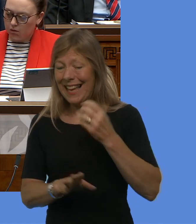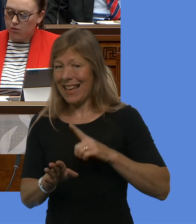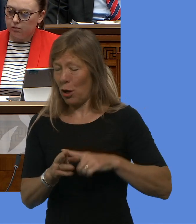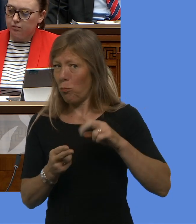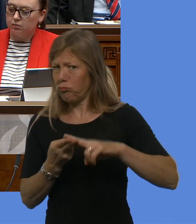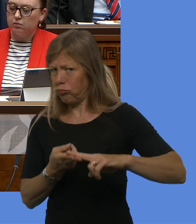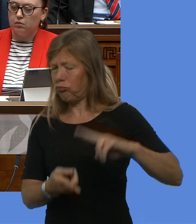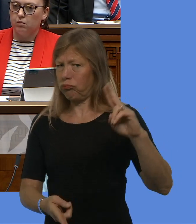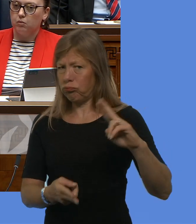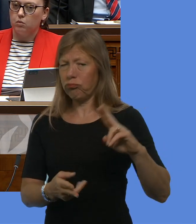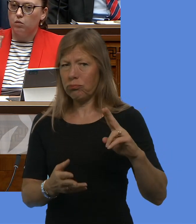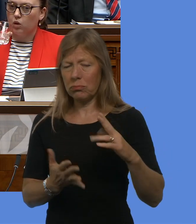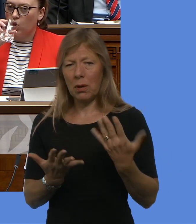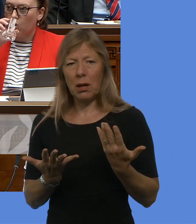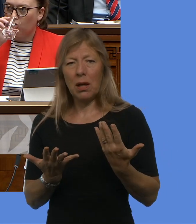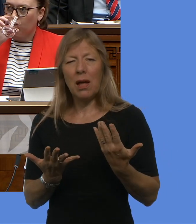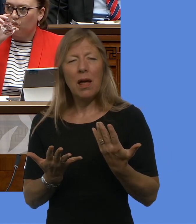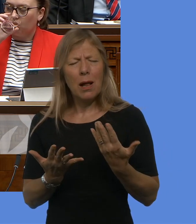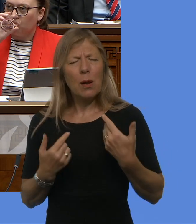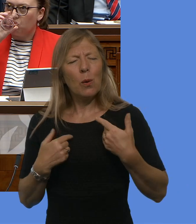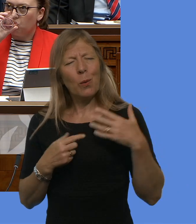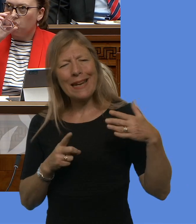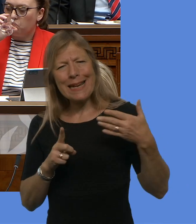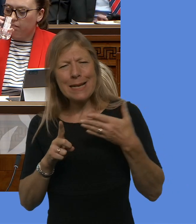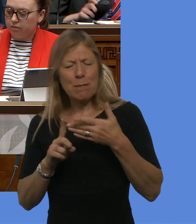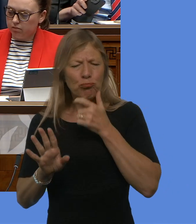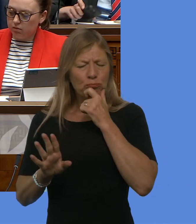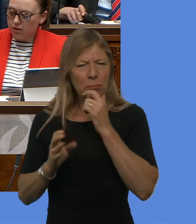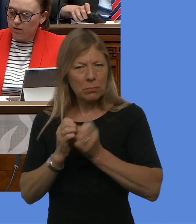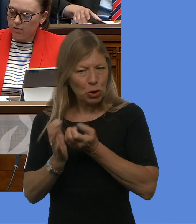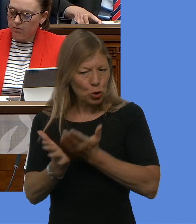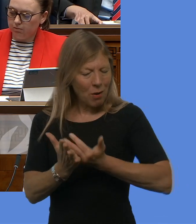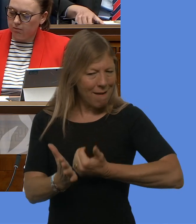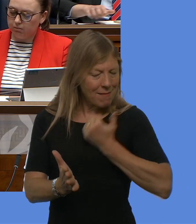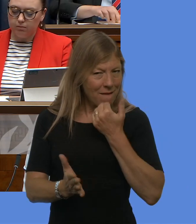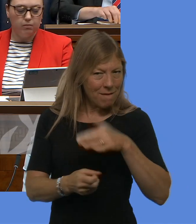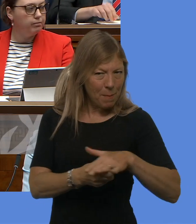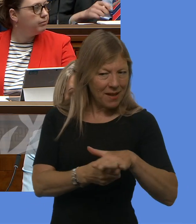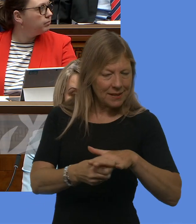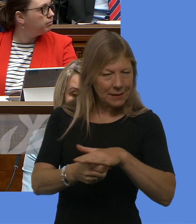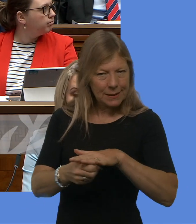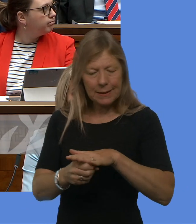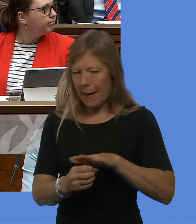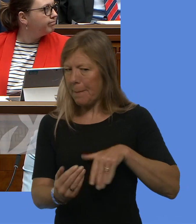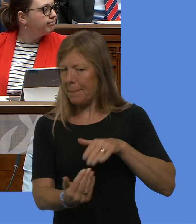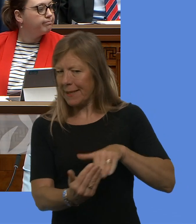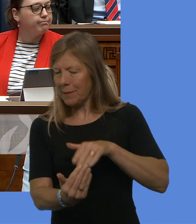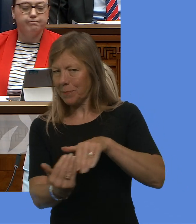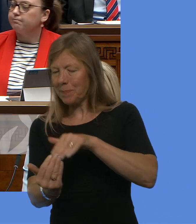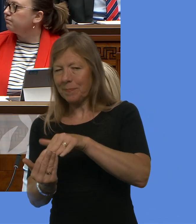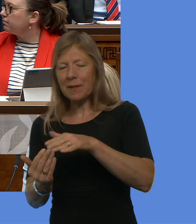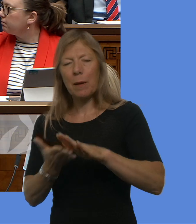To measure, assess and aim to meet demand for integrated education, my department will do the following: